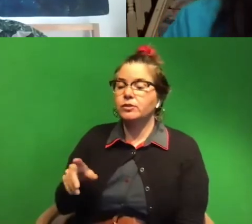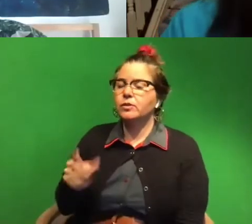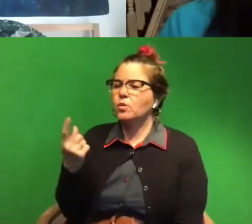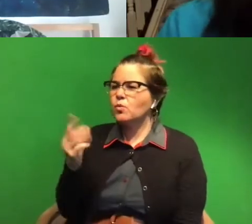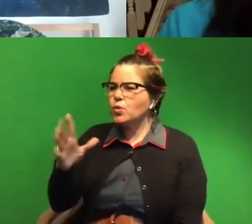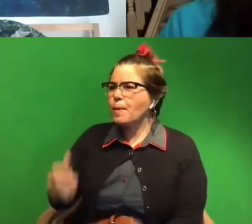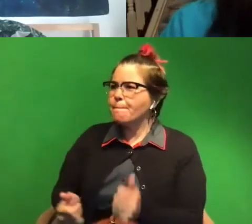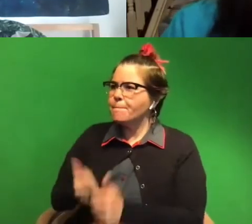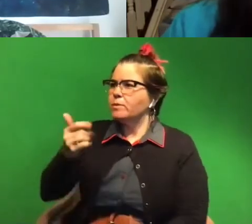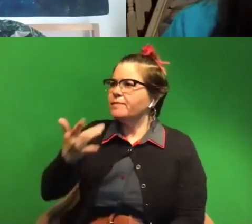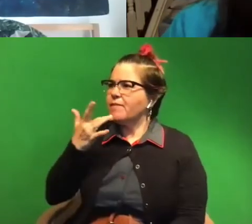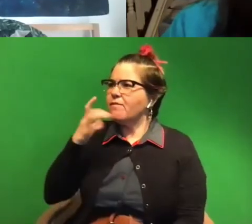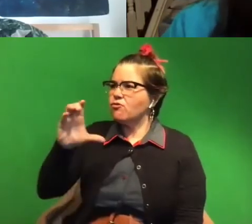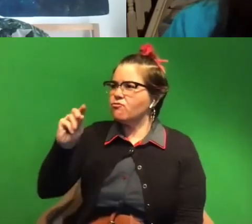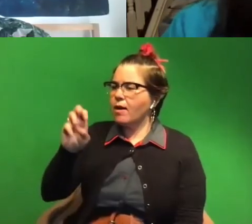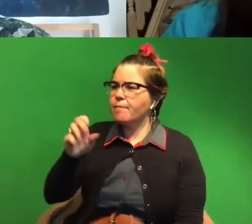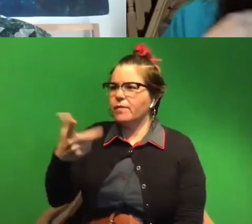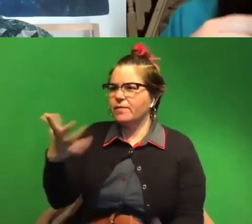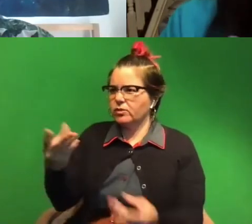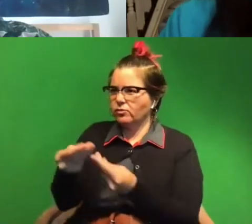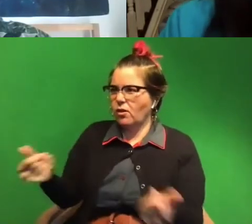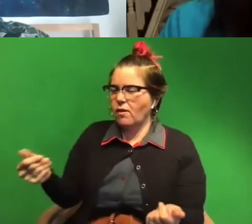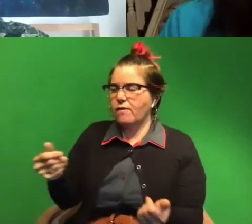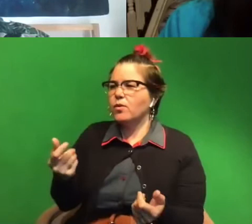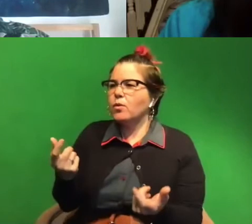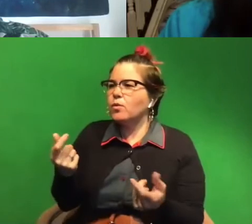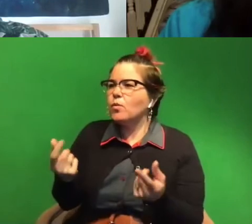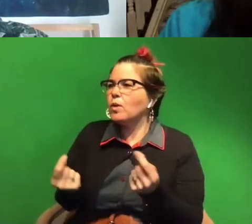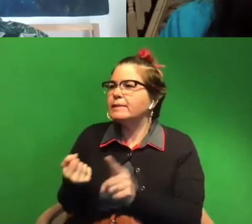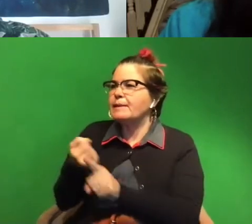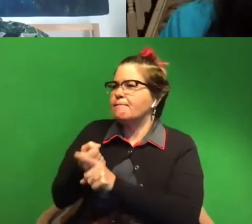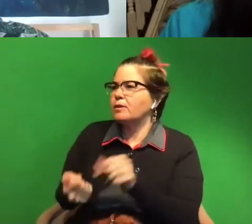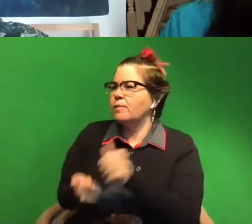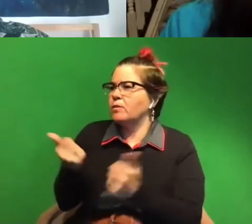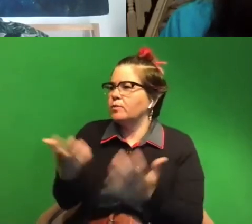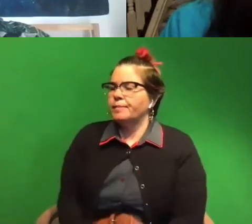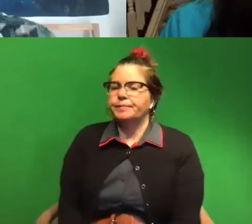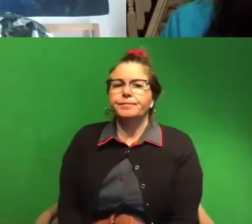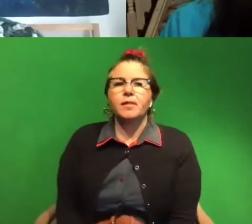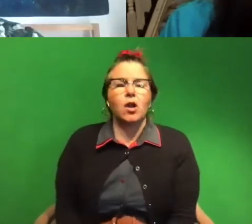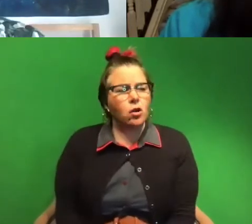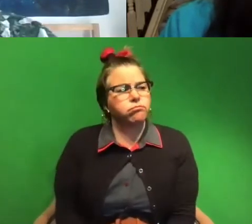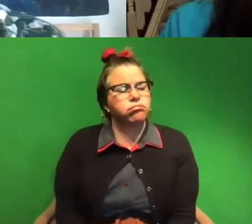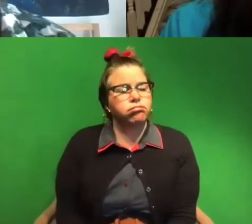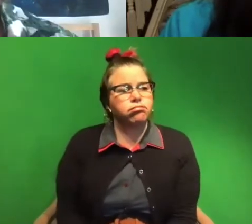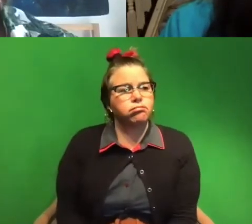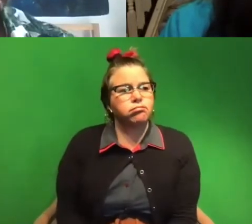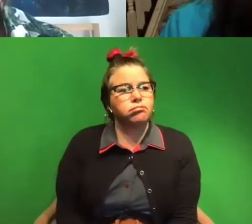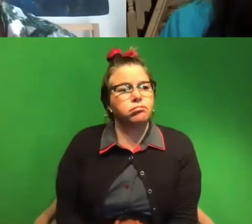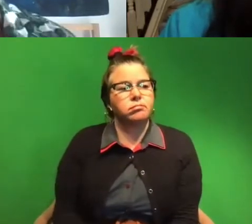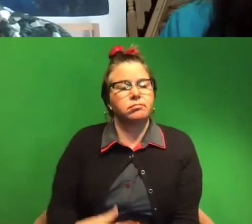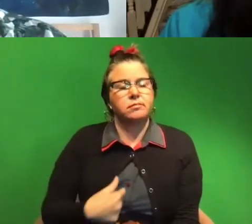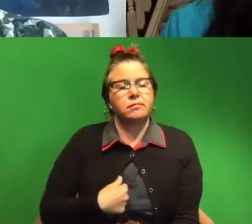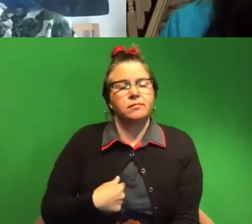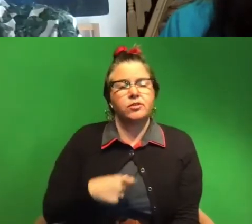most favorite crime you've ever solved, or what has impacted you the most? Oh, goodness. Well, I should